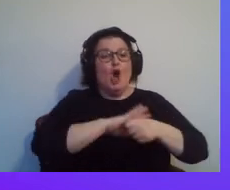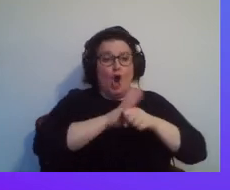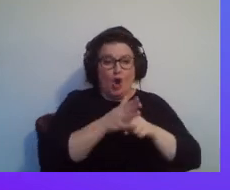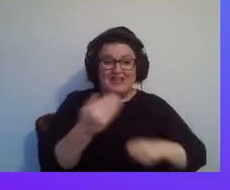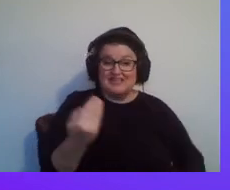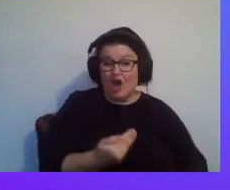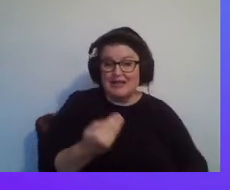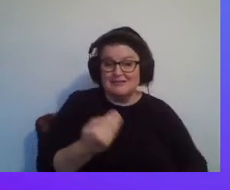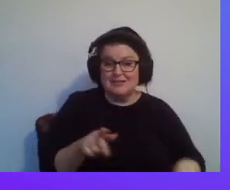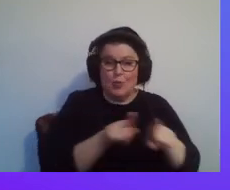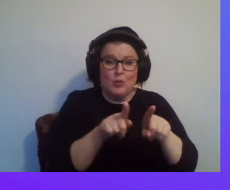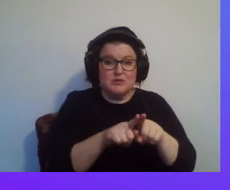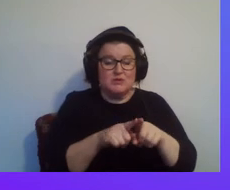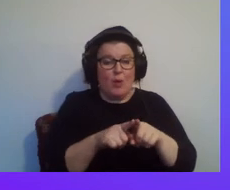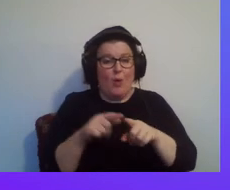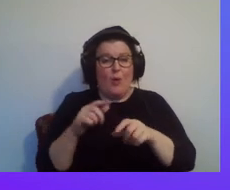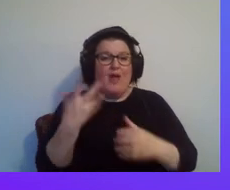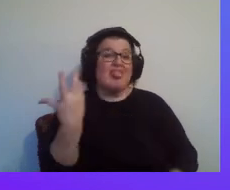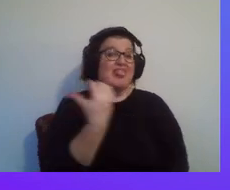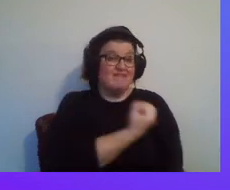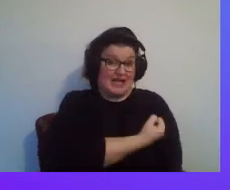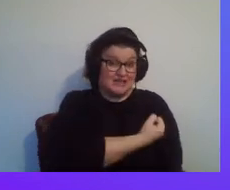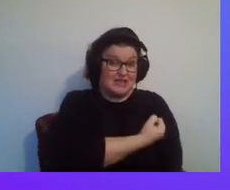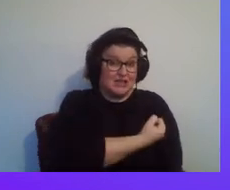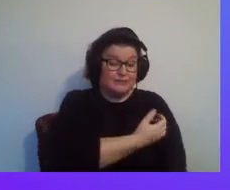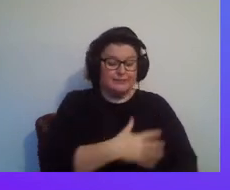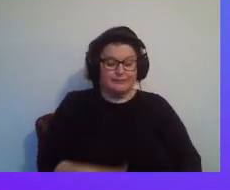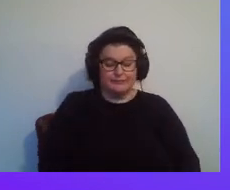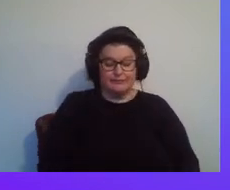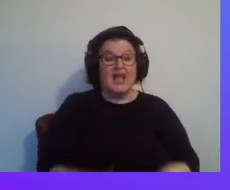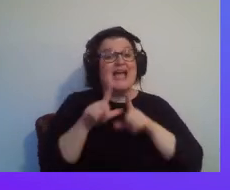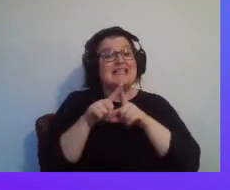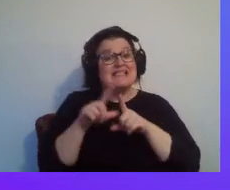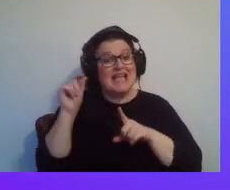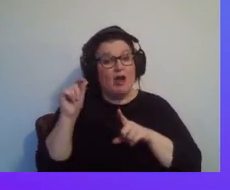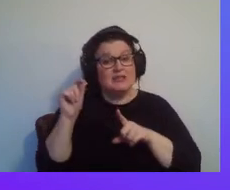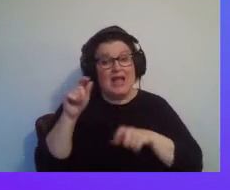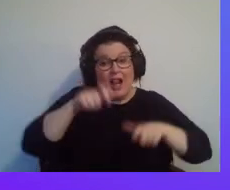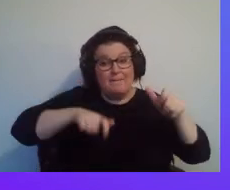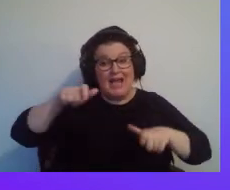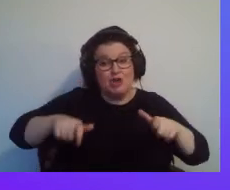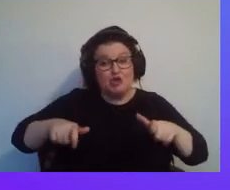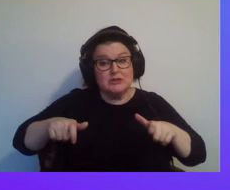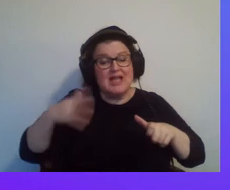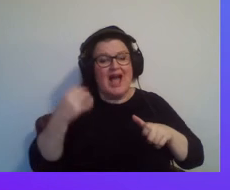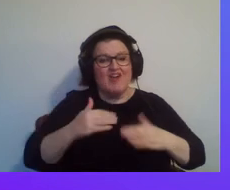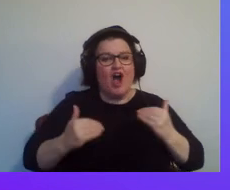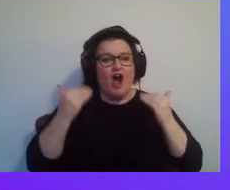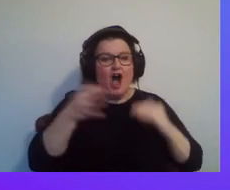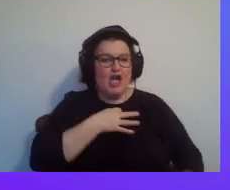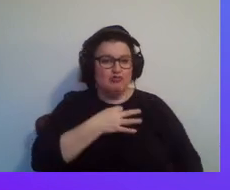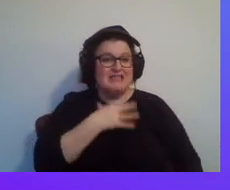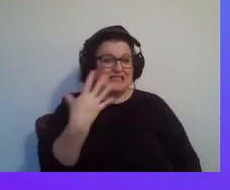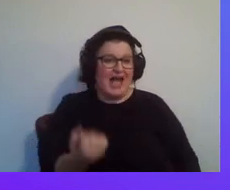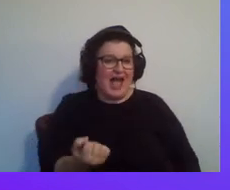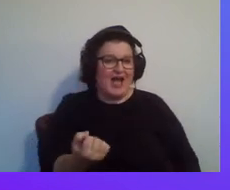and the vaccine? So sickle cell patients are in a high risk clinically